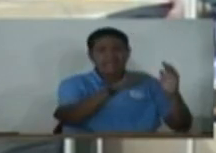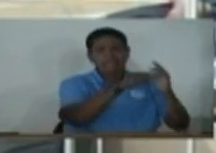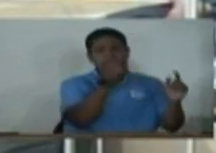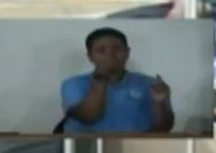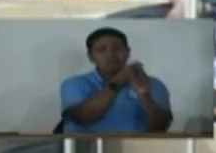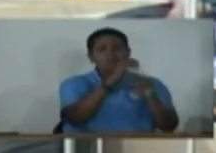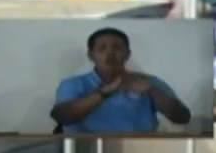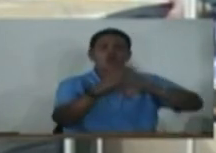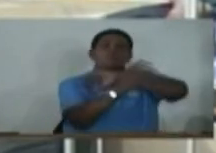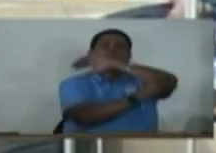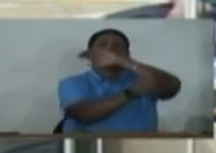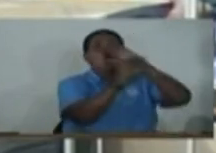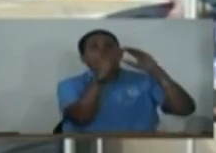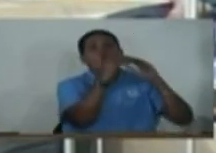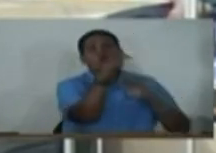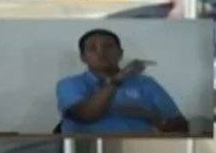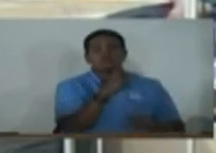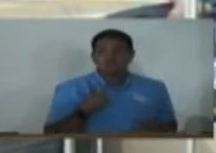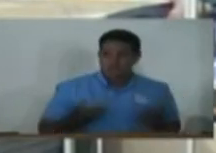poor households.